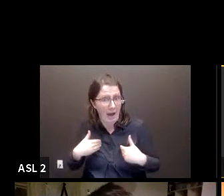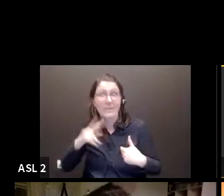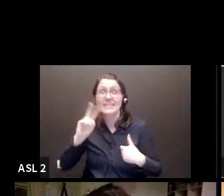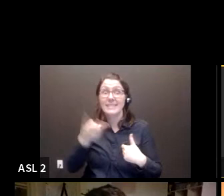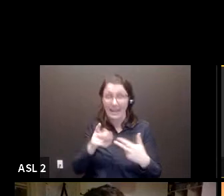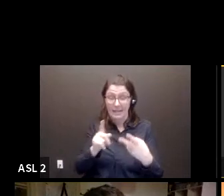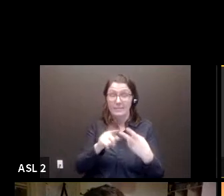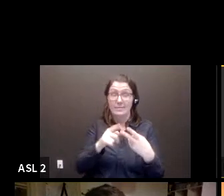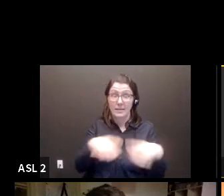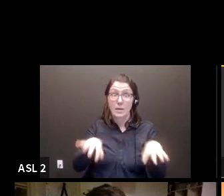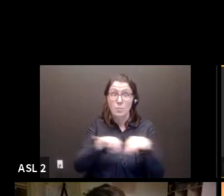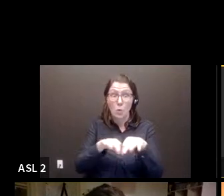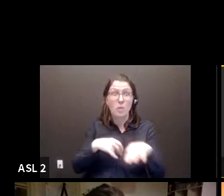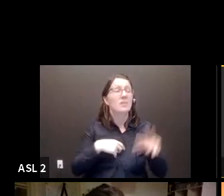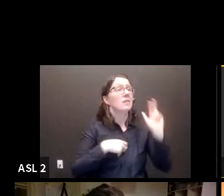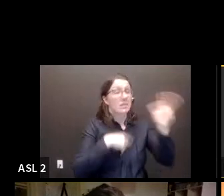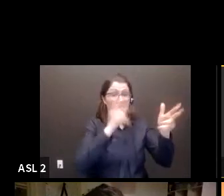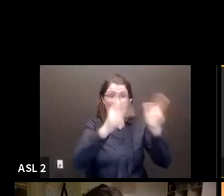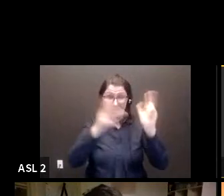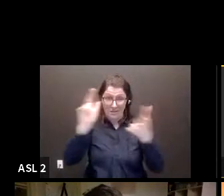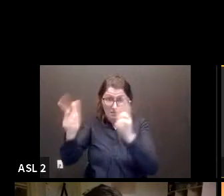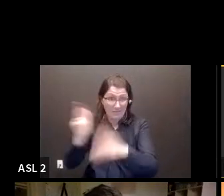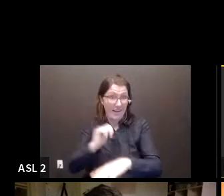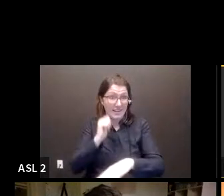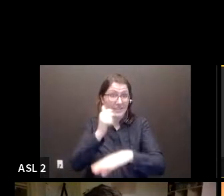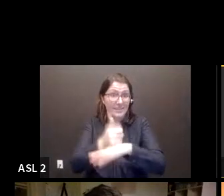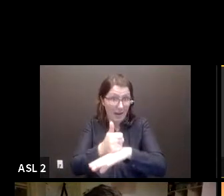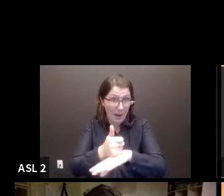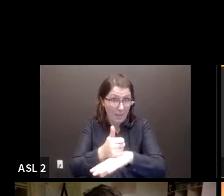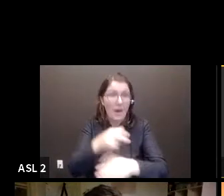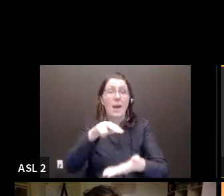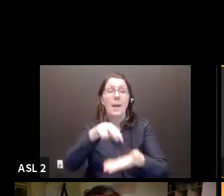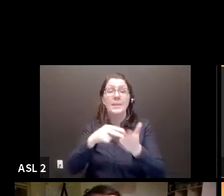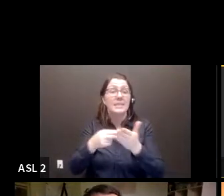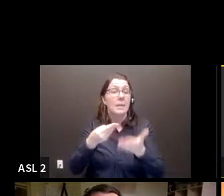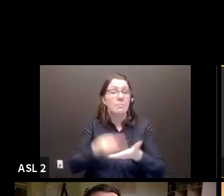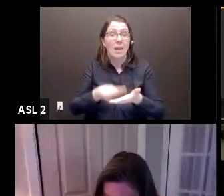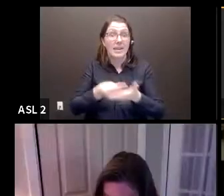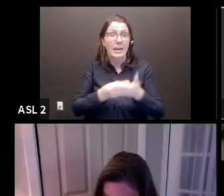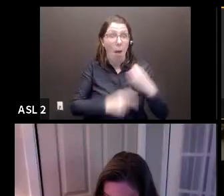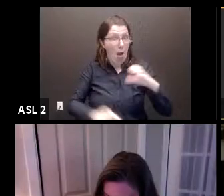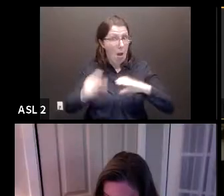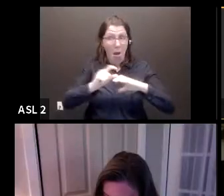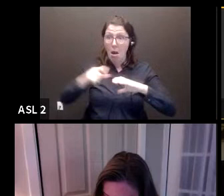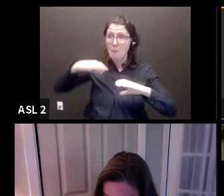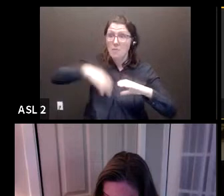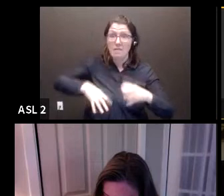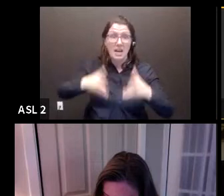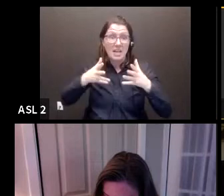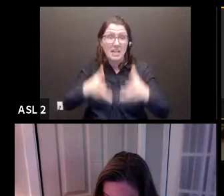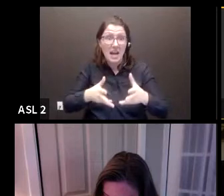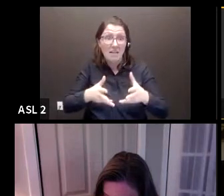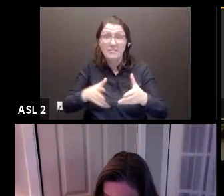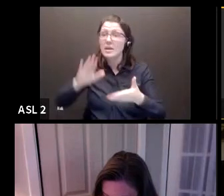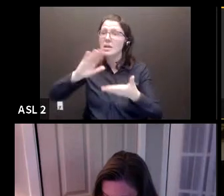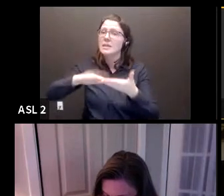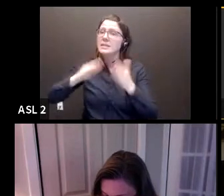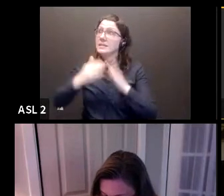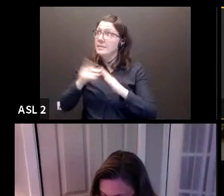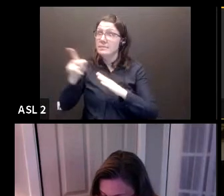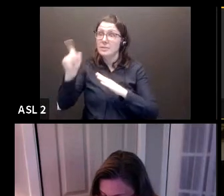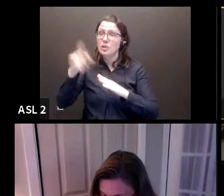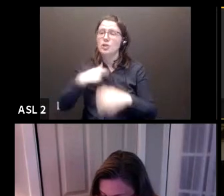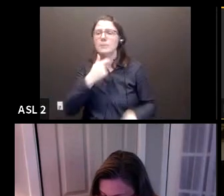ongoing operation any additional funds can and should be considered by the municipality for investment in its